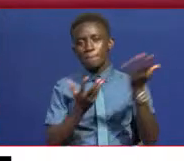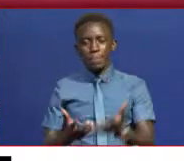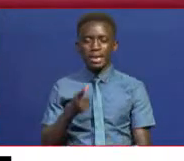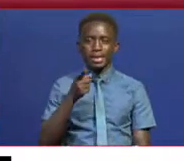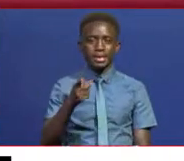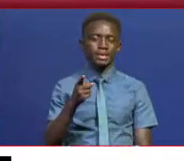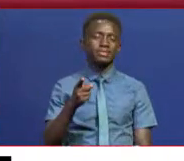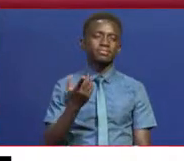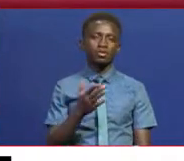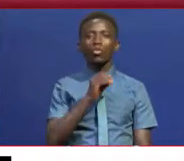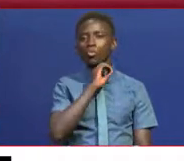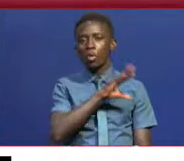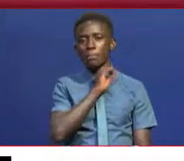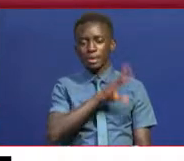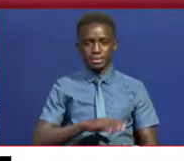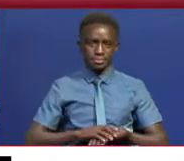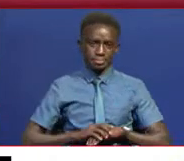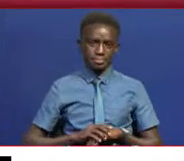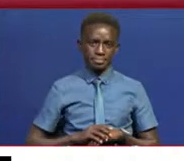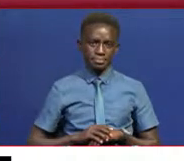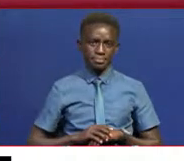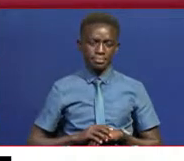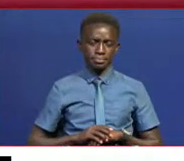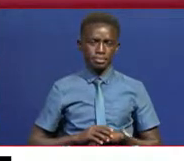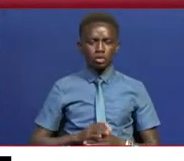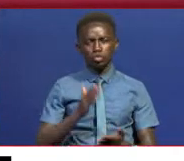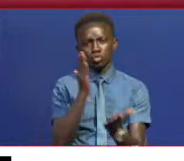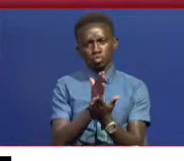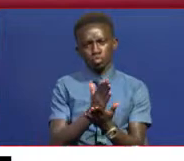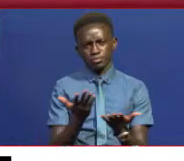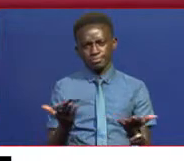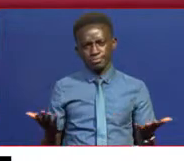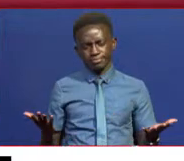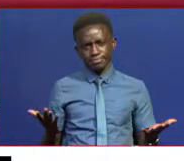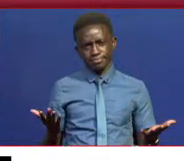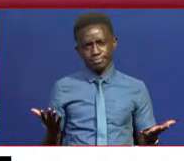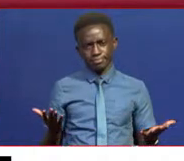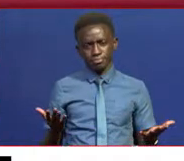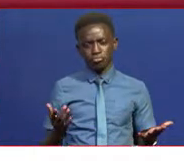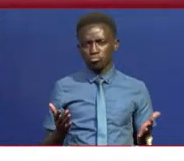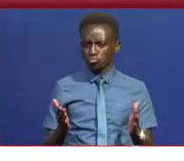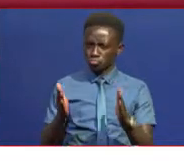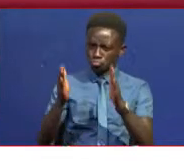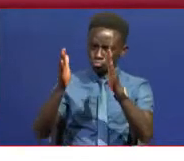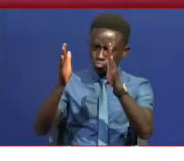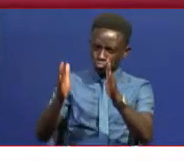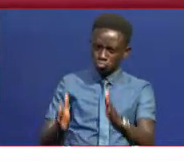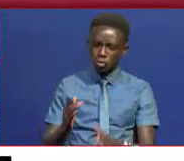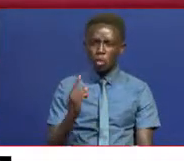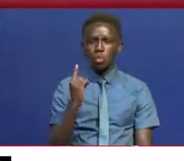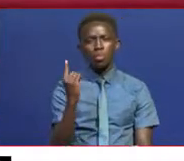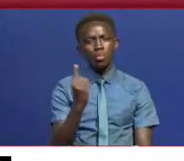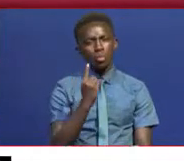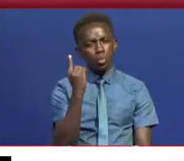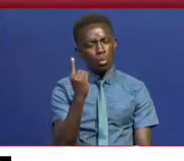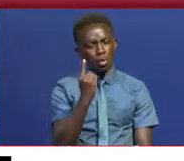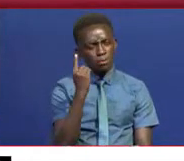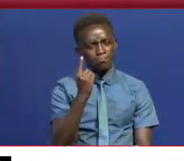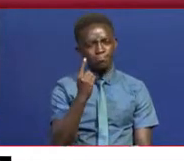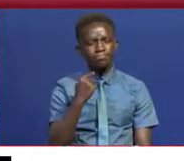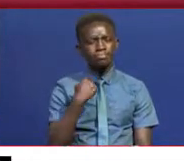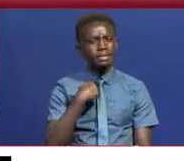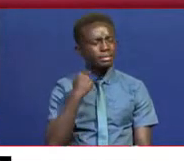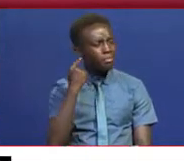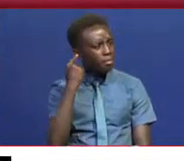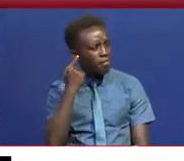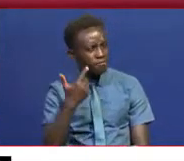Indeed, Your Excellency, to be truthful, you are the only person I've heard you say